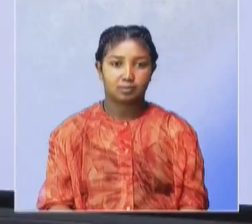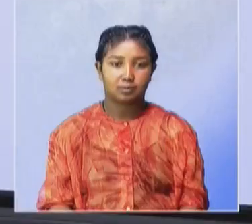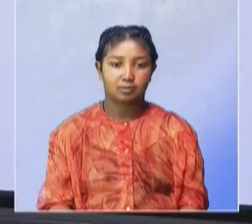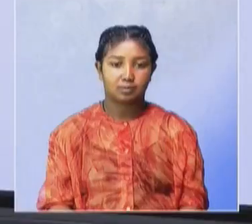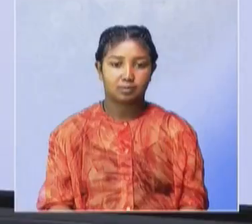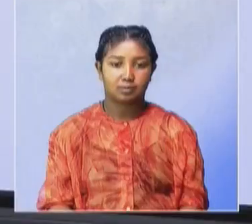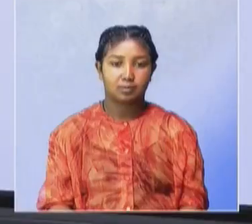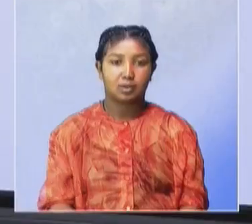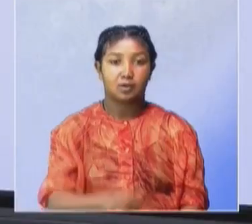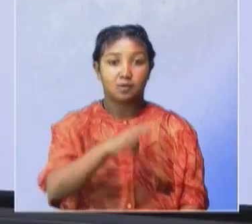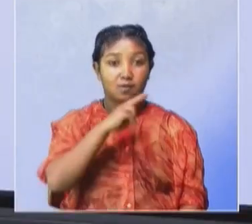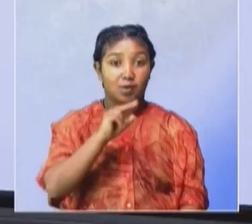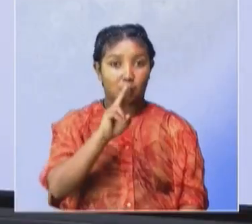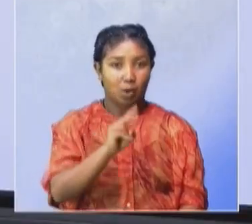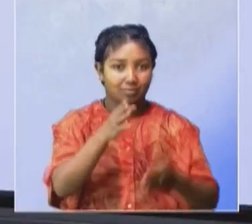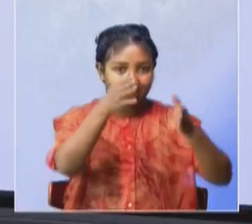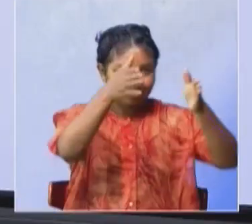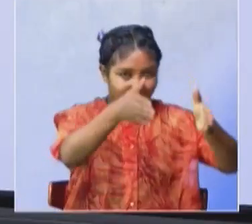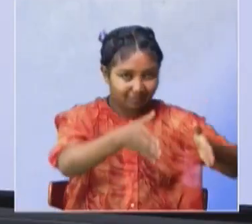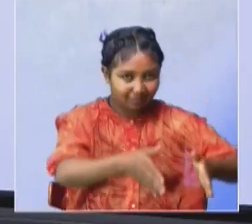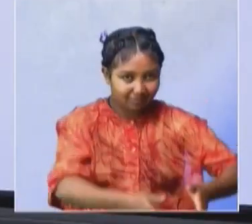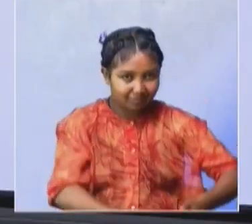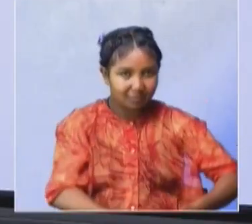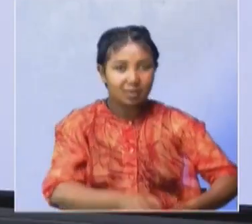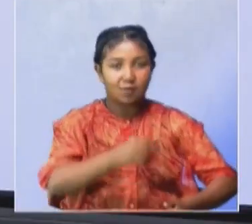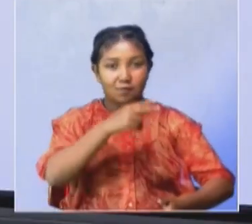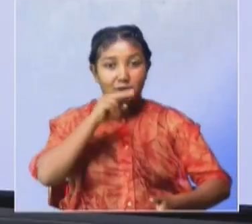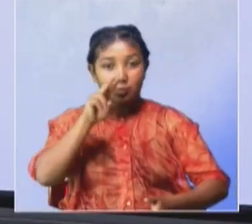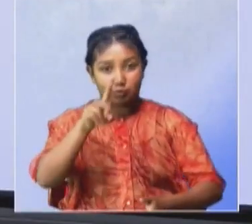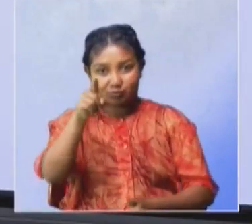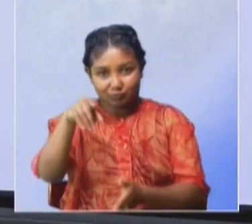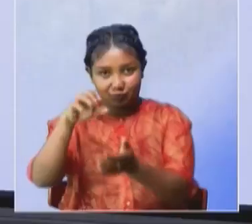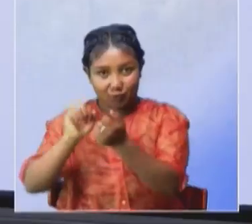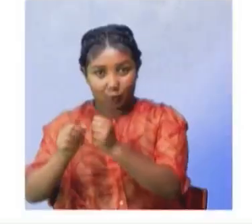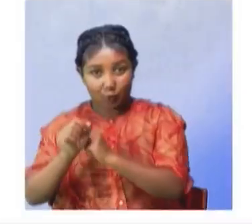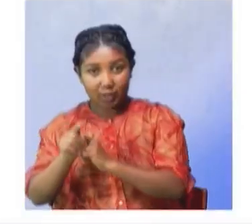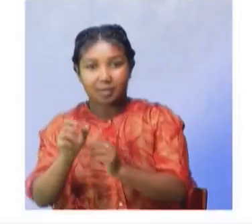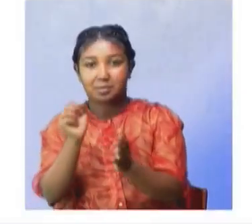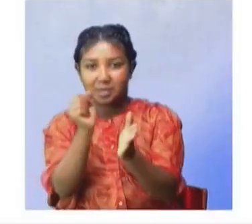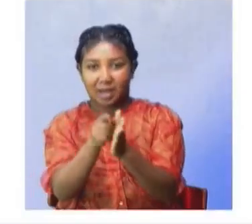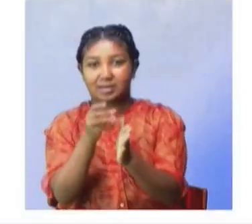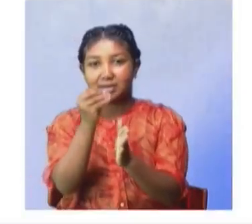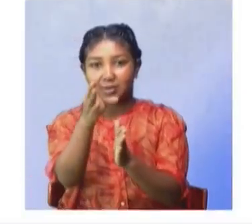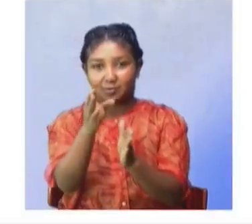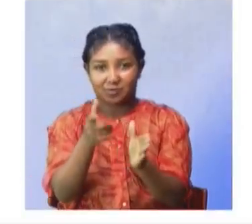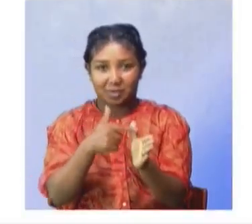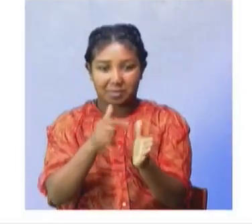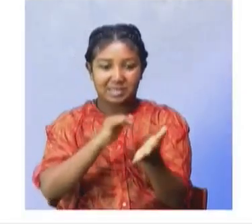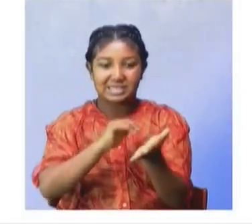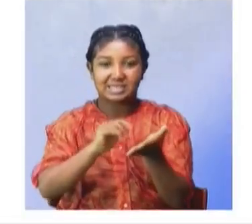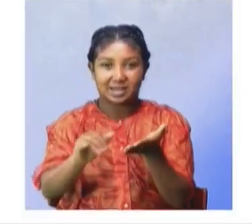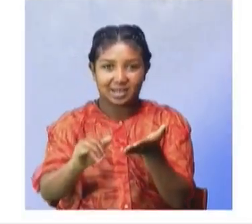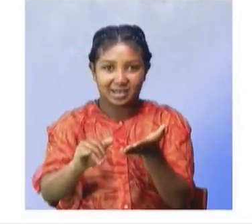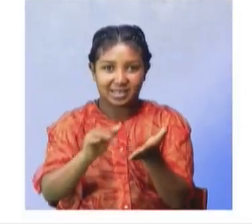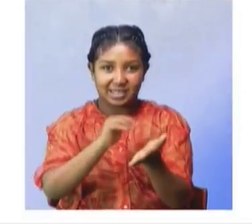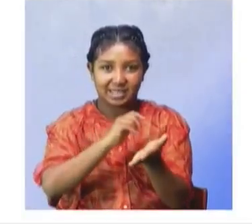Here is verb 1. So let me give you some example. Here is study,